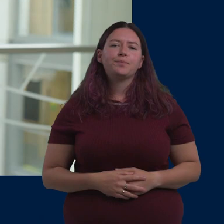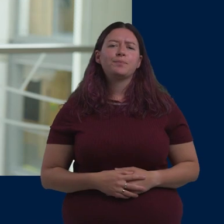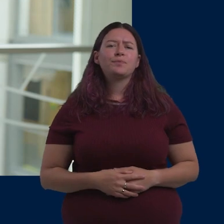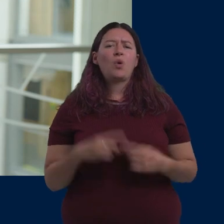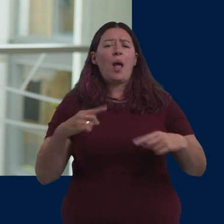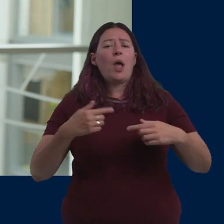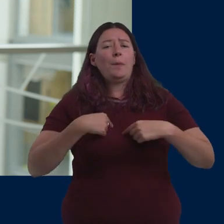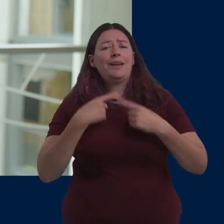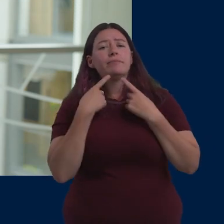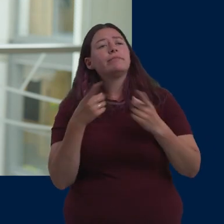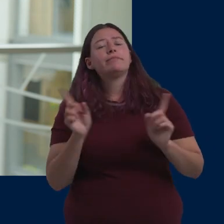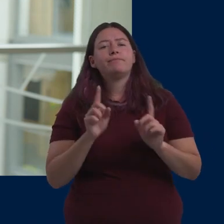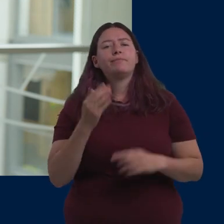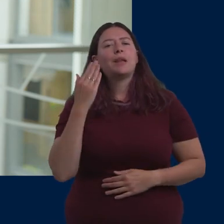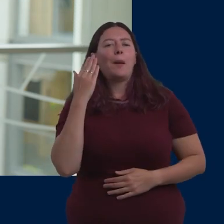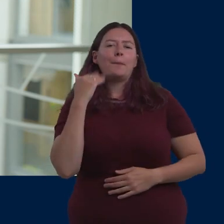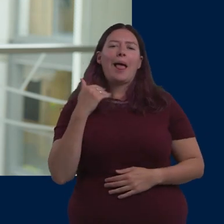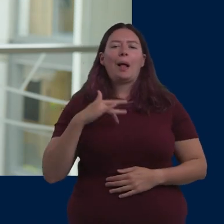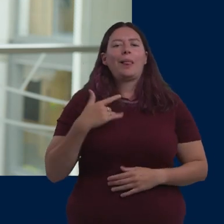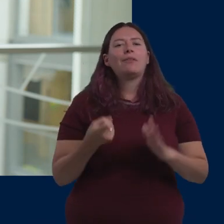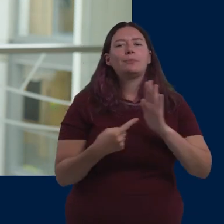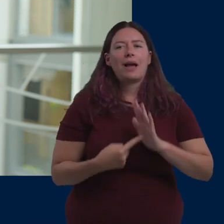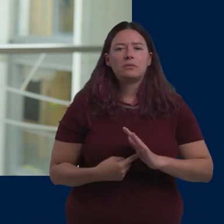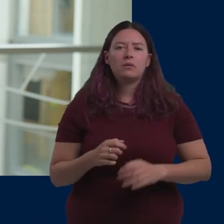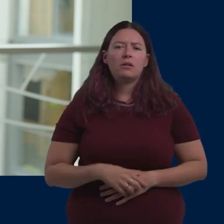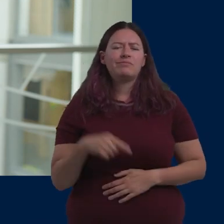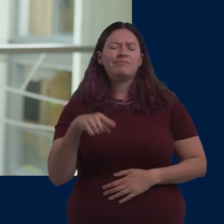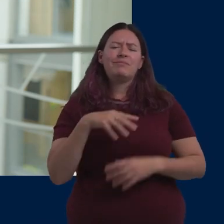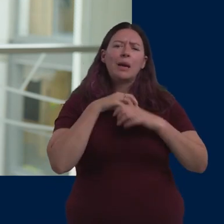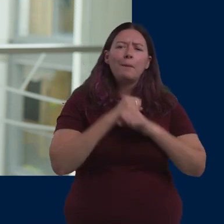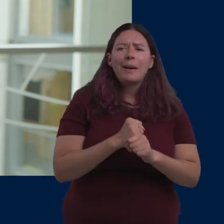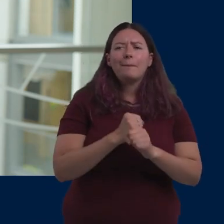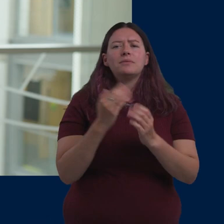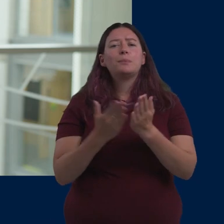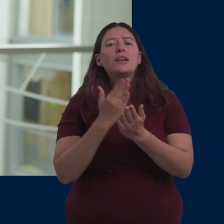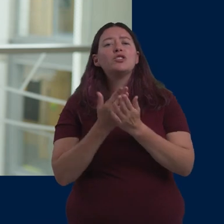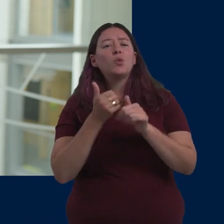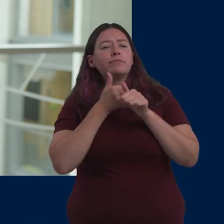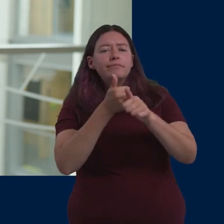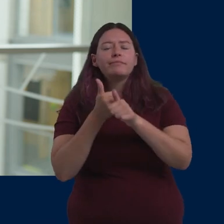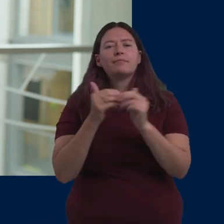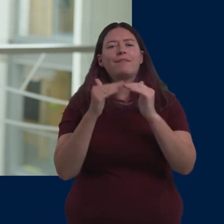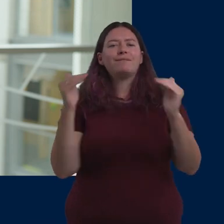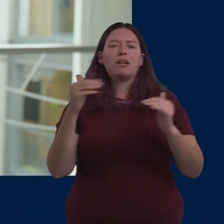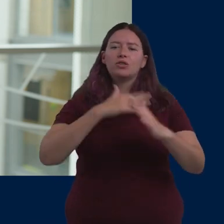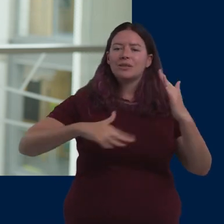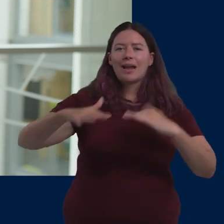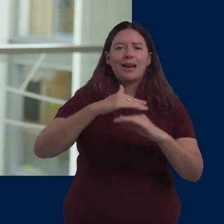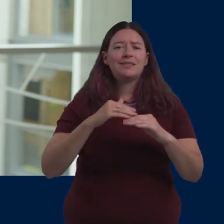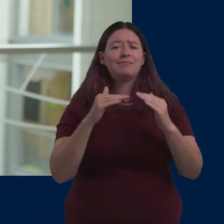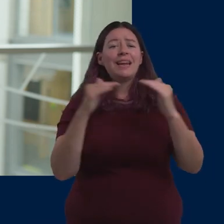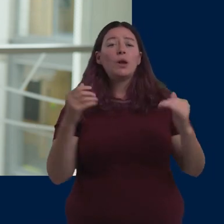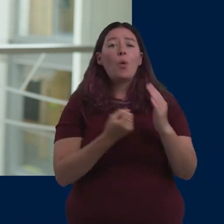me to say, Black Lives Matter. It's simply a commitment to support a fairer society and an